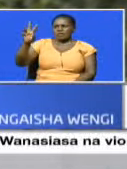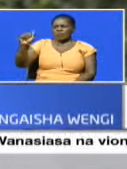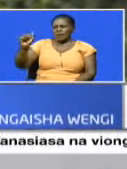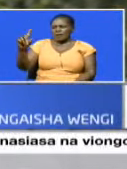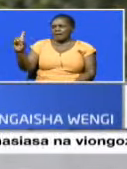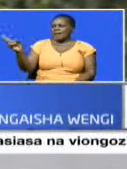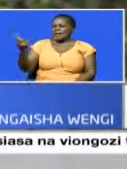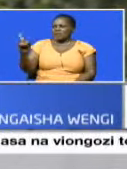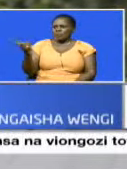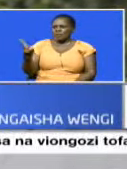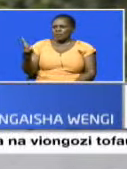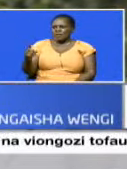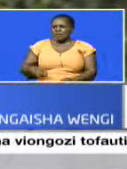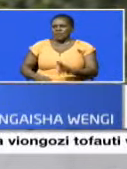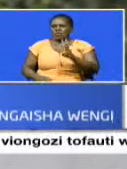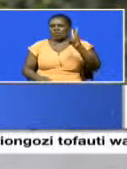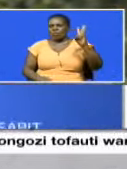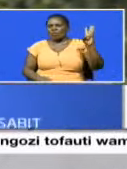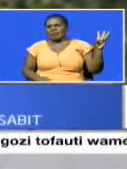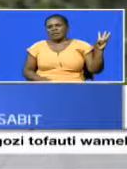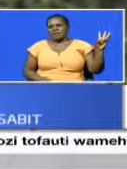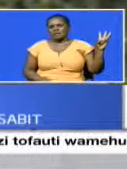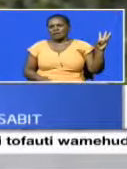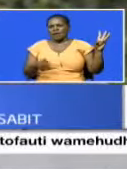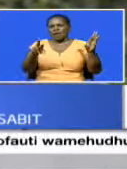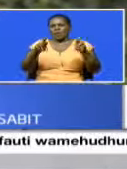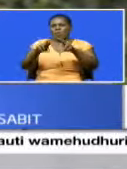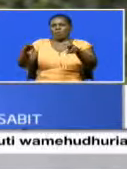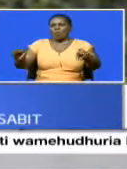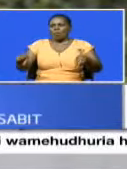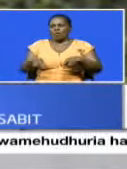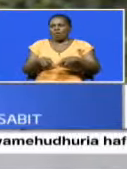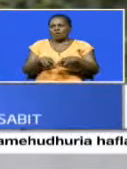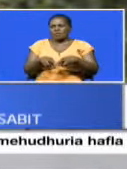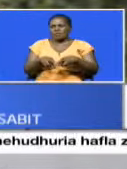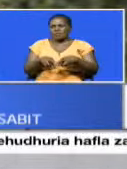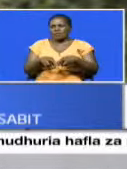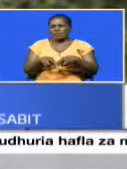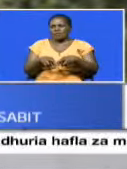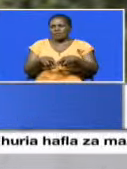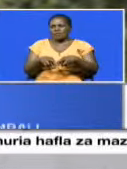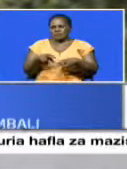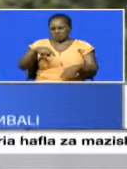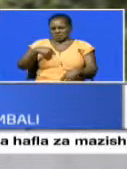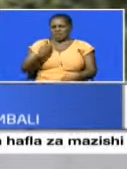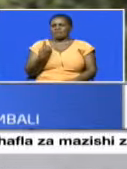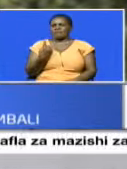In Nairobi, West Hospital is like there was a ward kept aside for us,